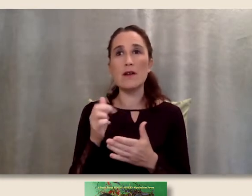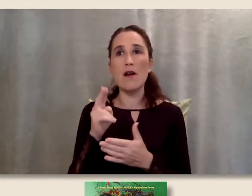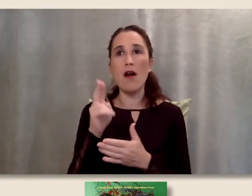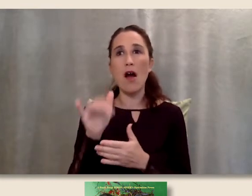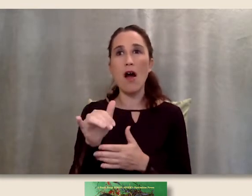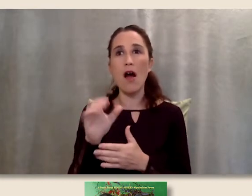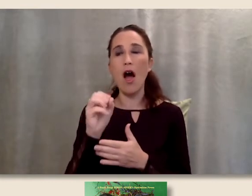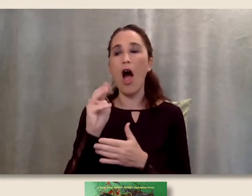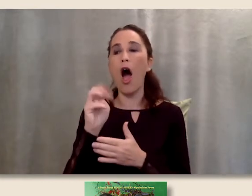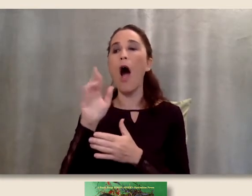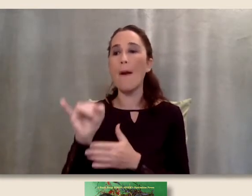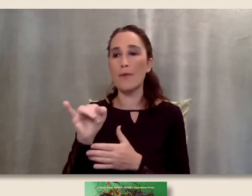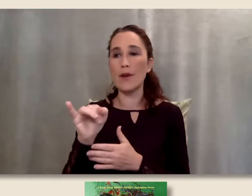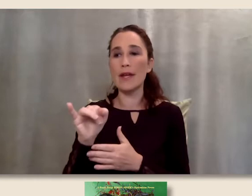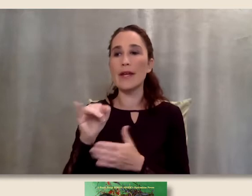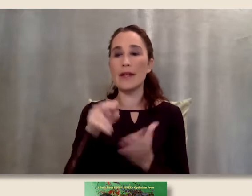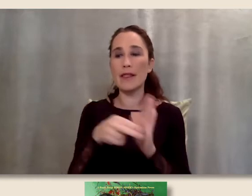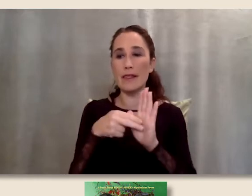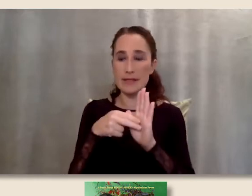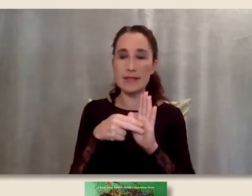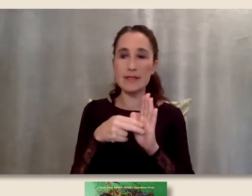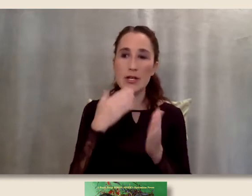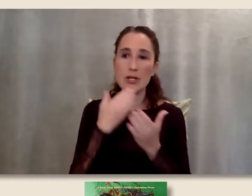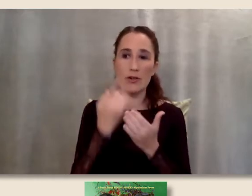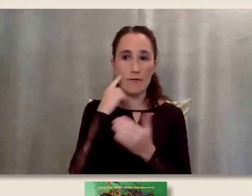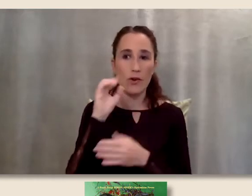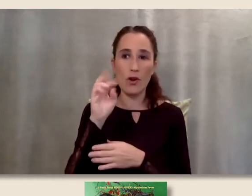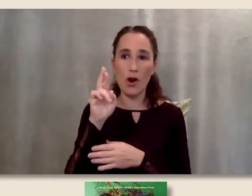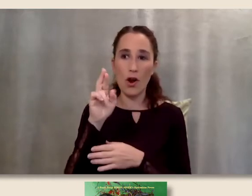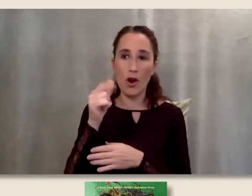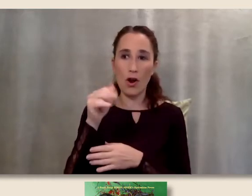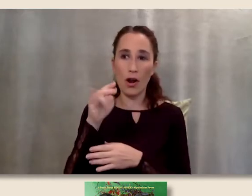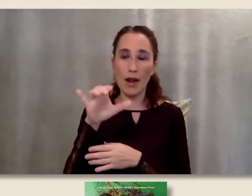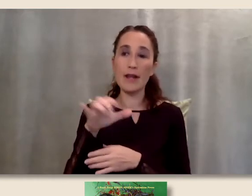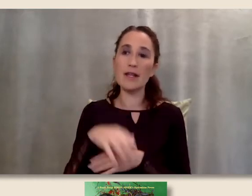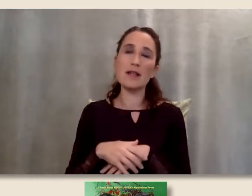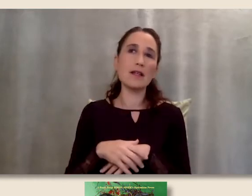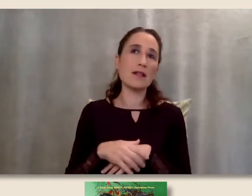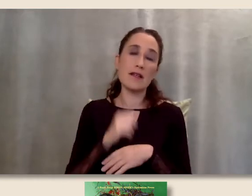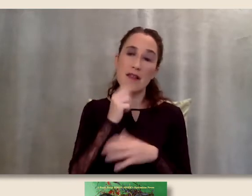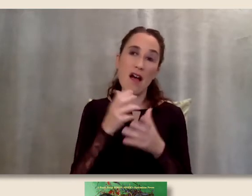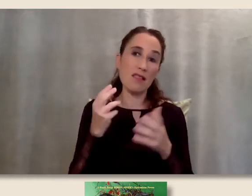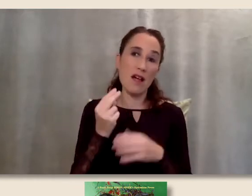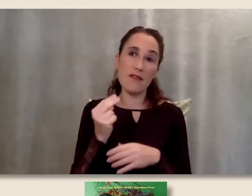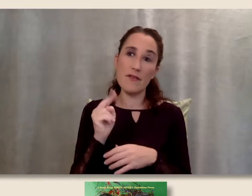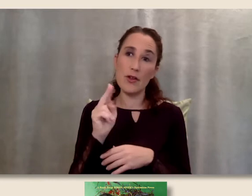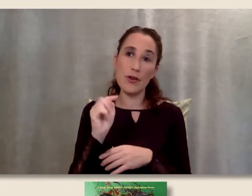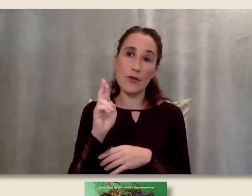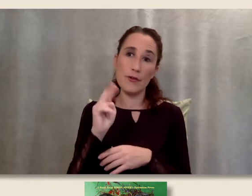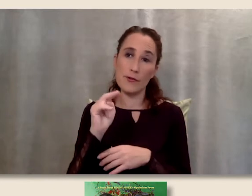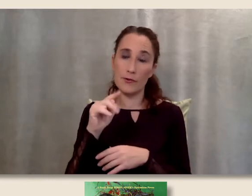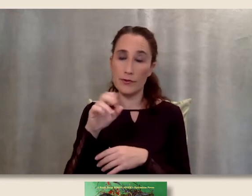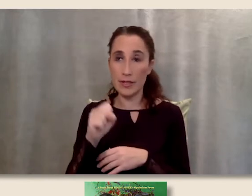that it's good for organic use. Now, this stuff usually doesn't have too much nutrients in because the seed has